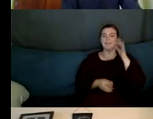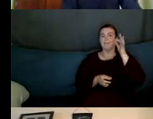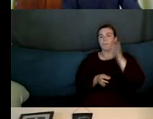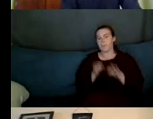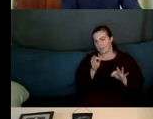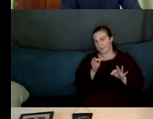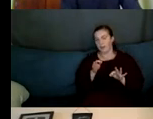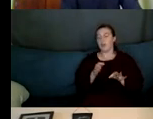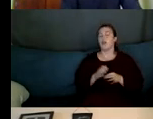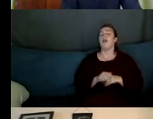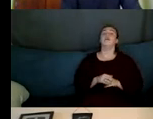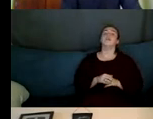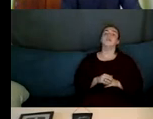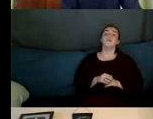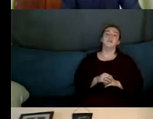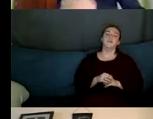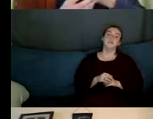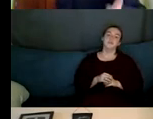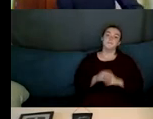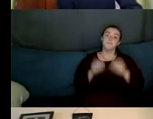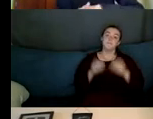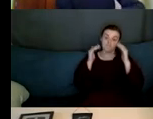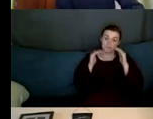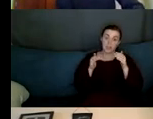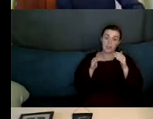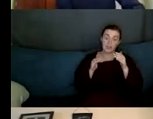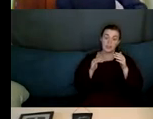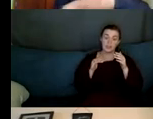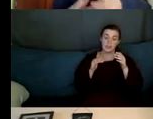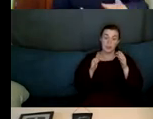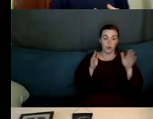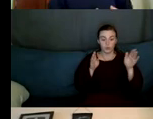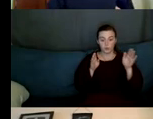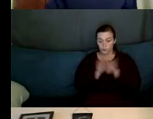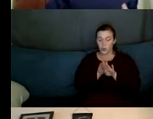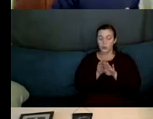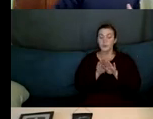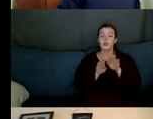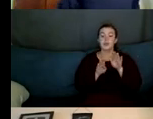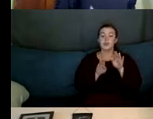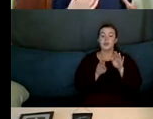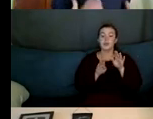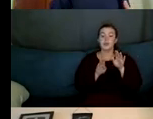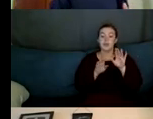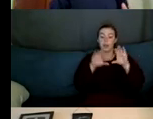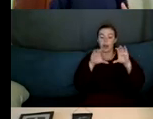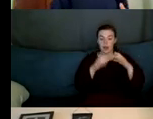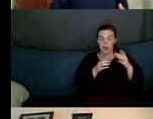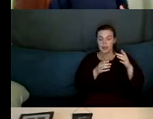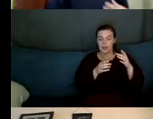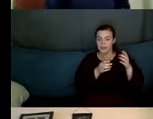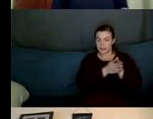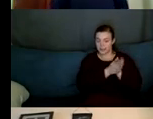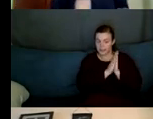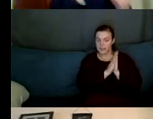So the next thing that you want to do once you have closed your class submissions and you're ready to start